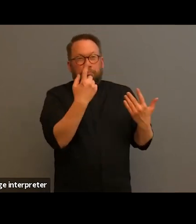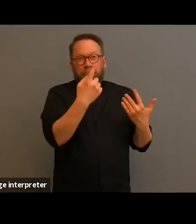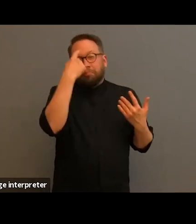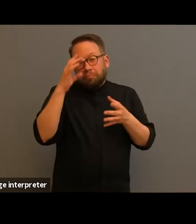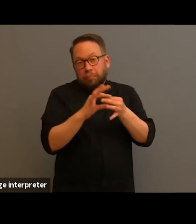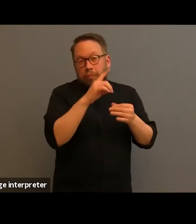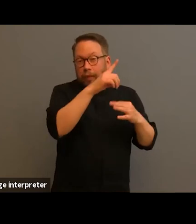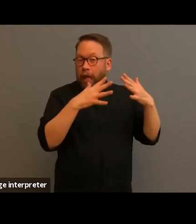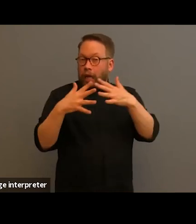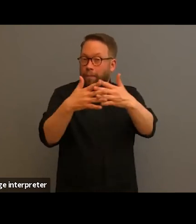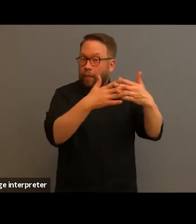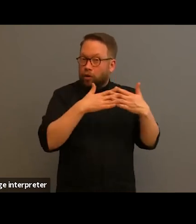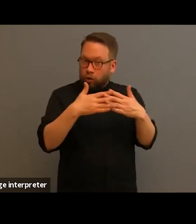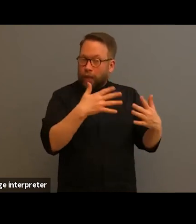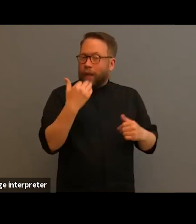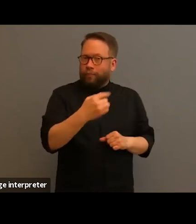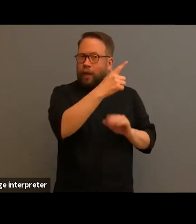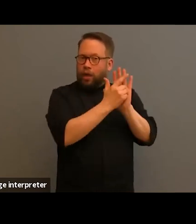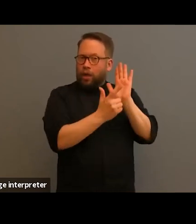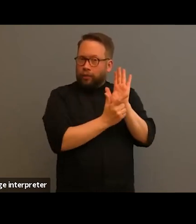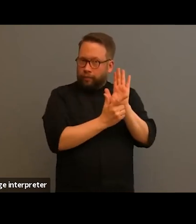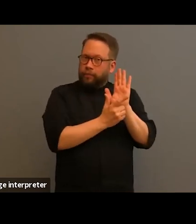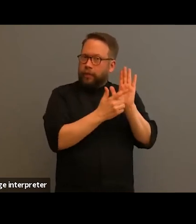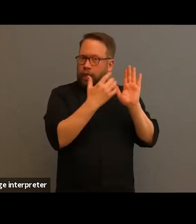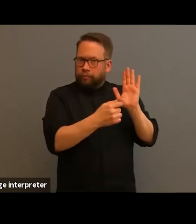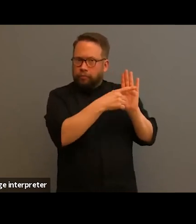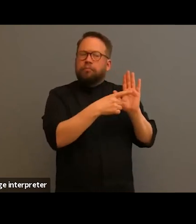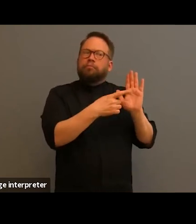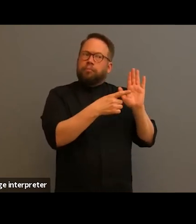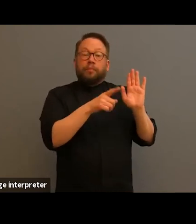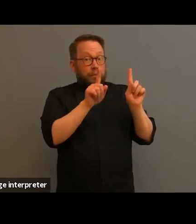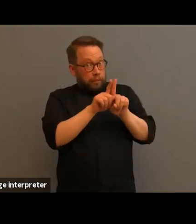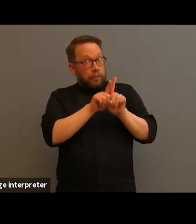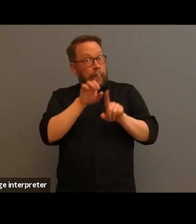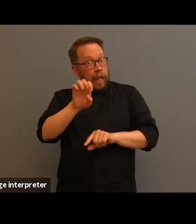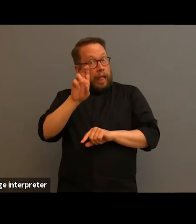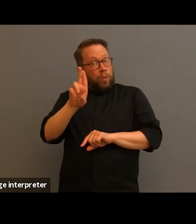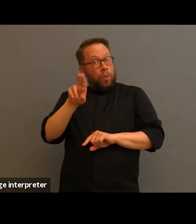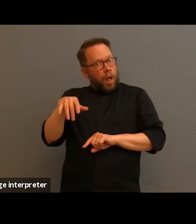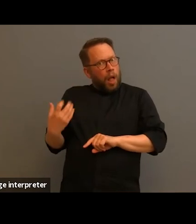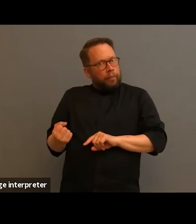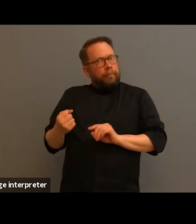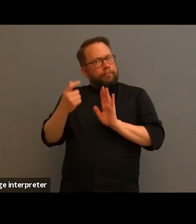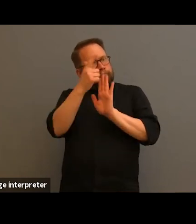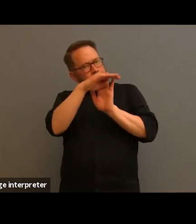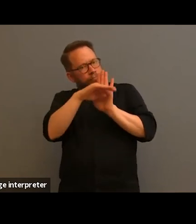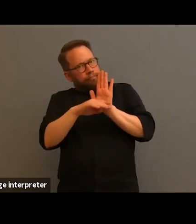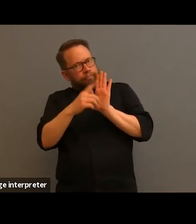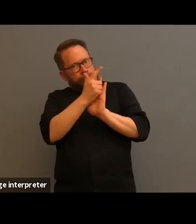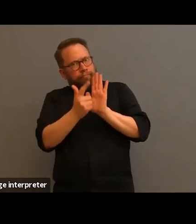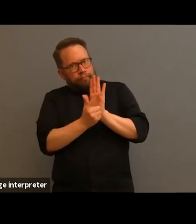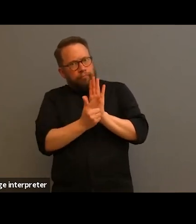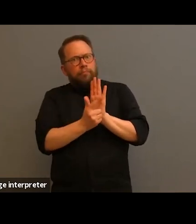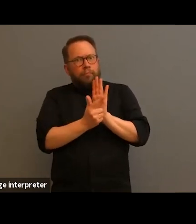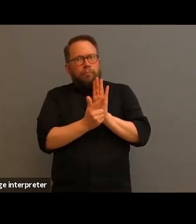Web Directive and the EU Accessibility Act, the European community have key legislation promoting equal